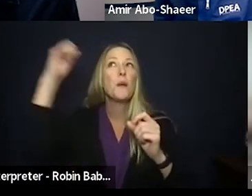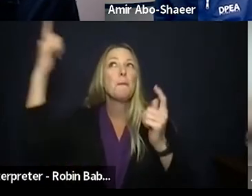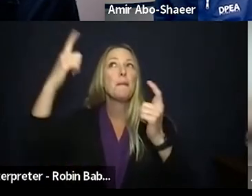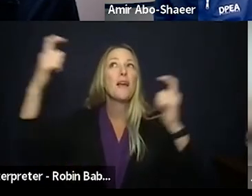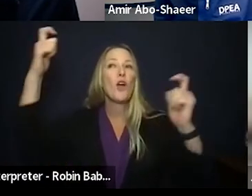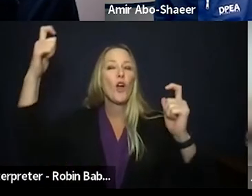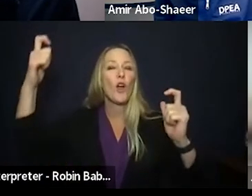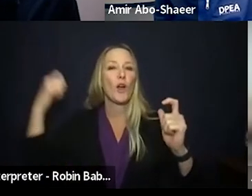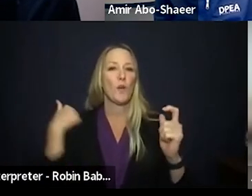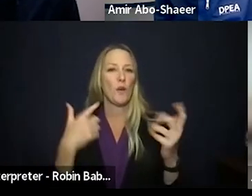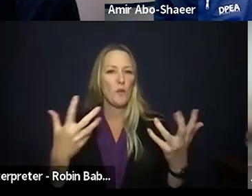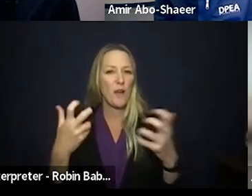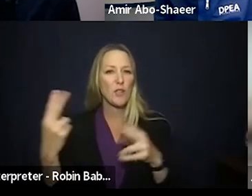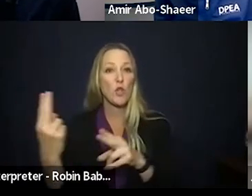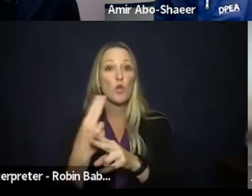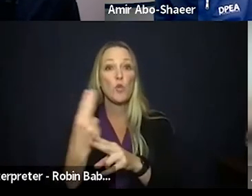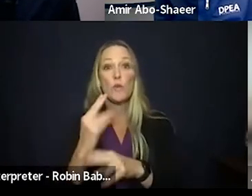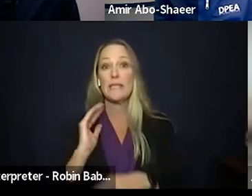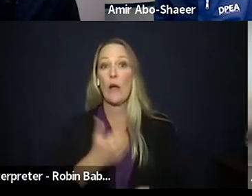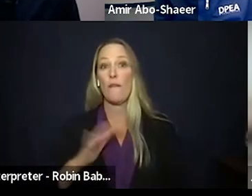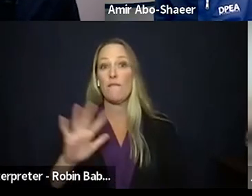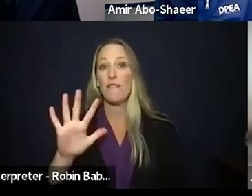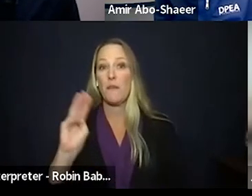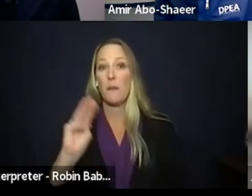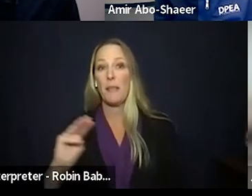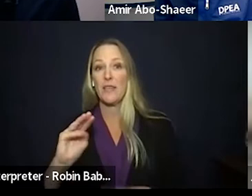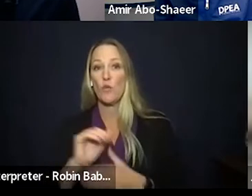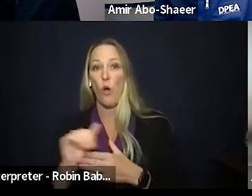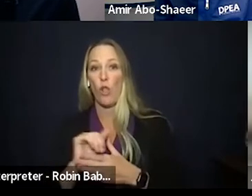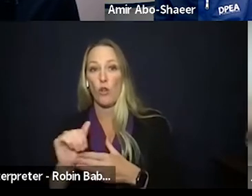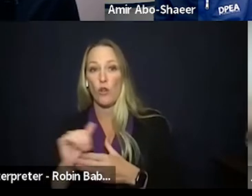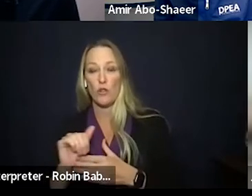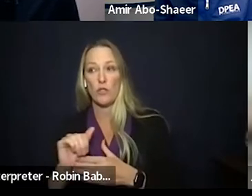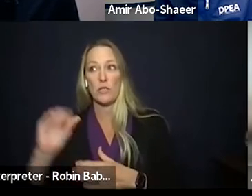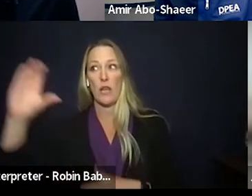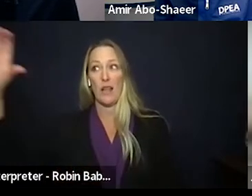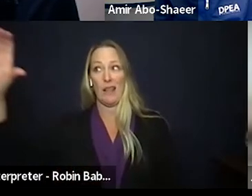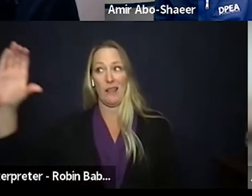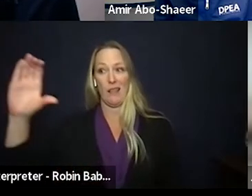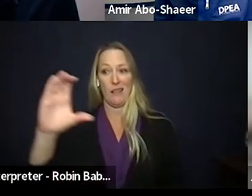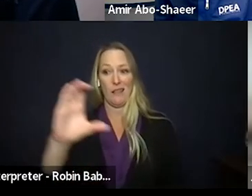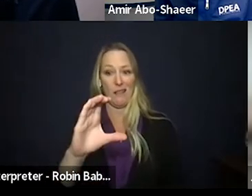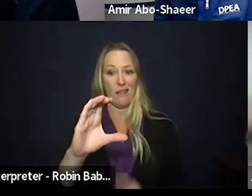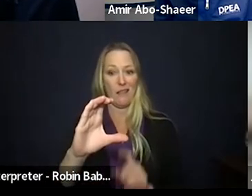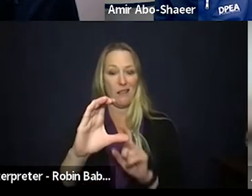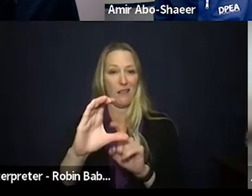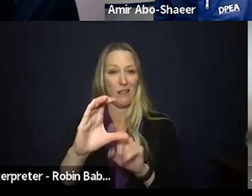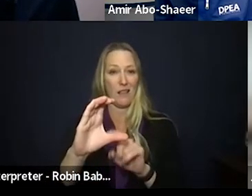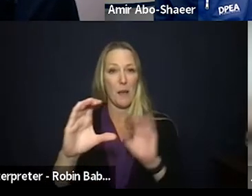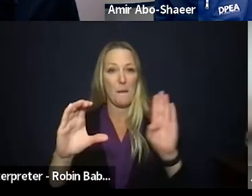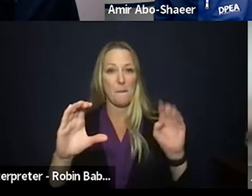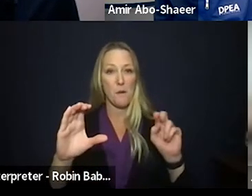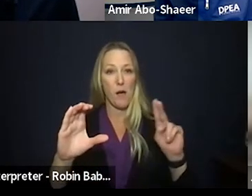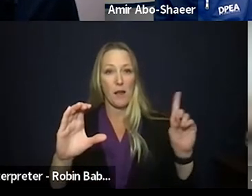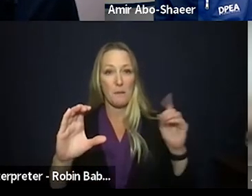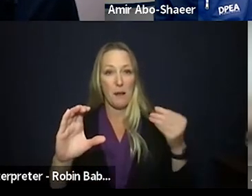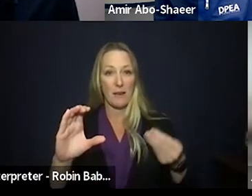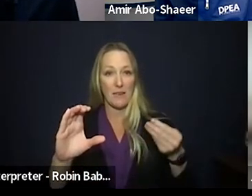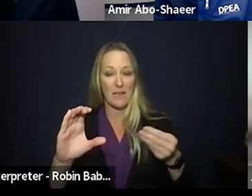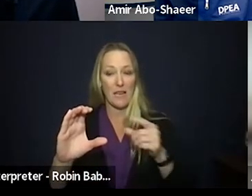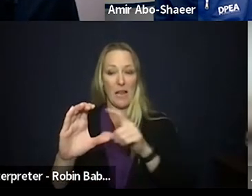leveraging the five million dollars of the local bond money that had already been budgeted for the portables for this purpose